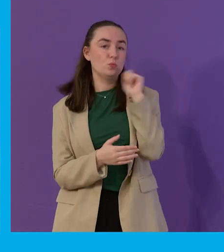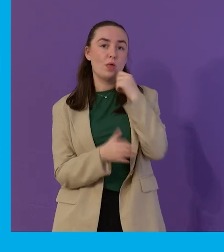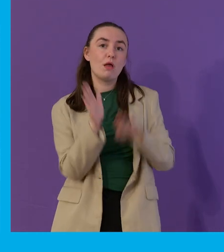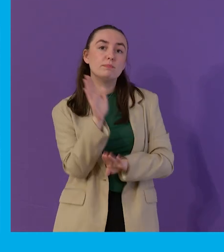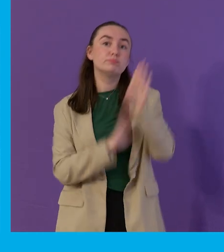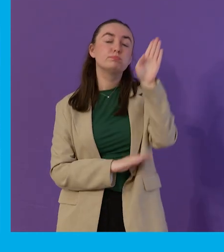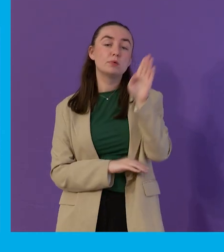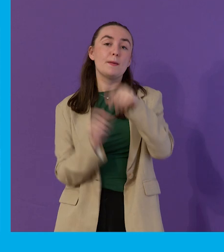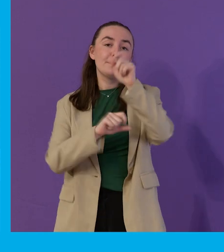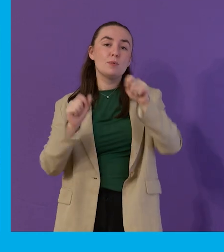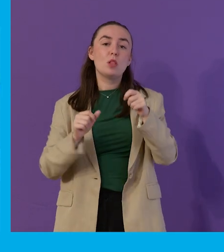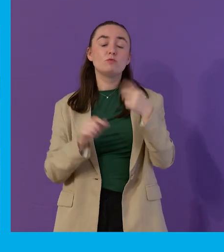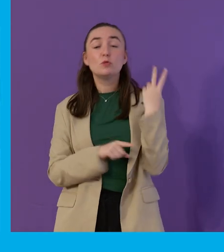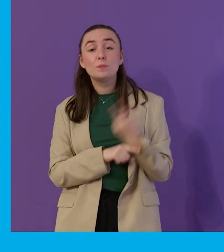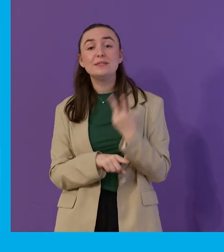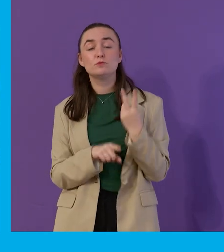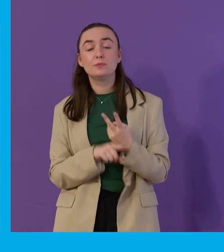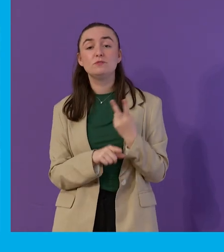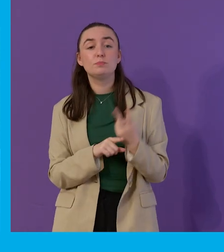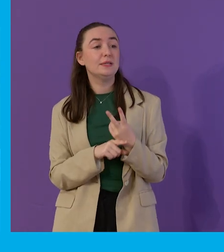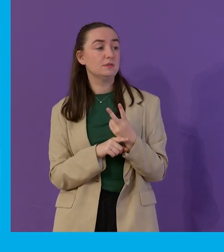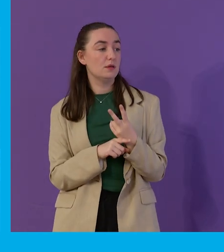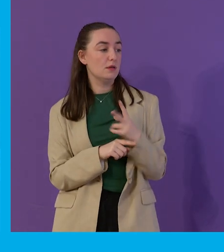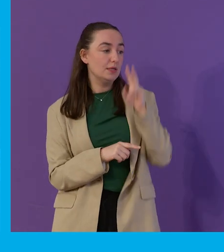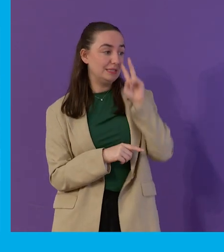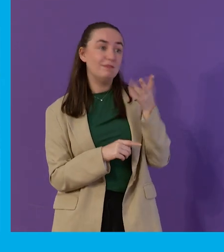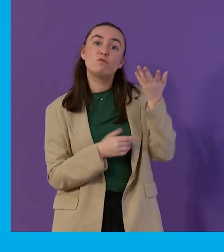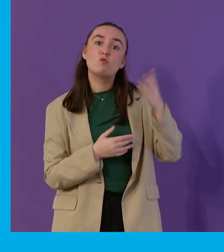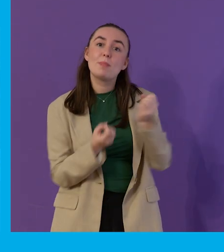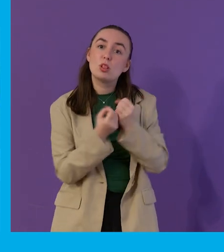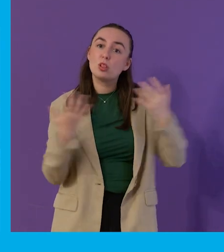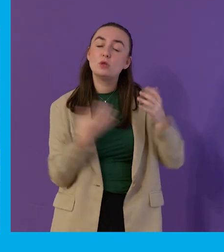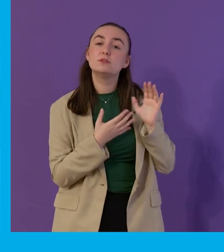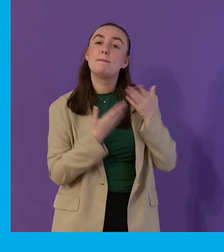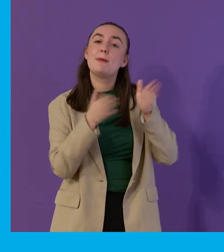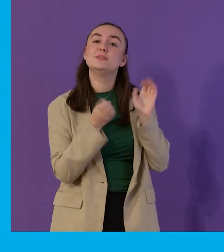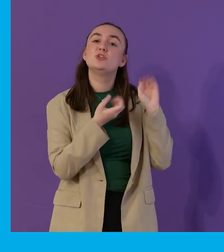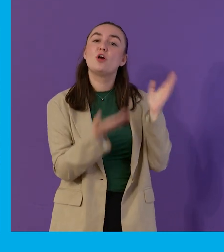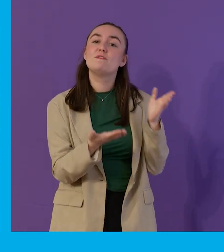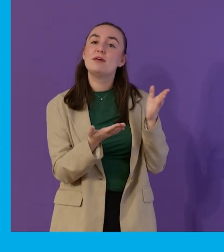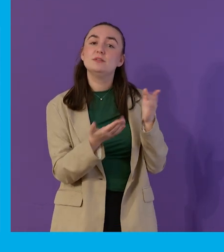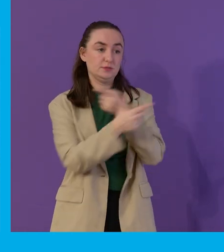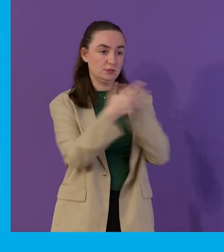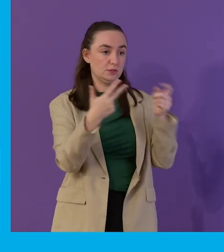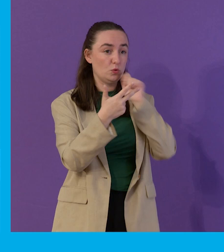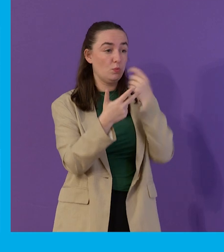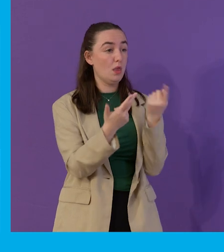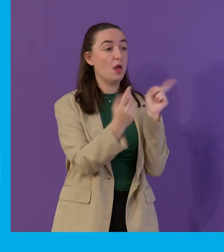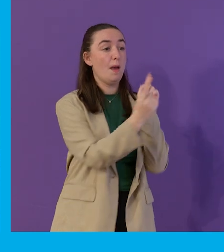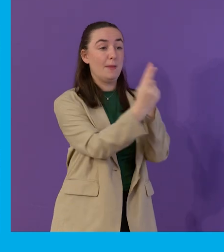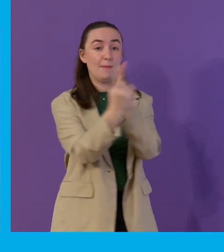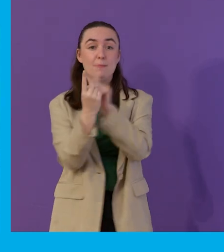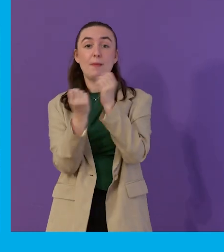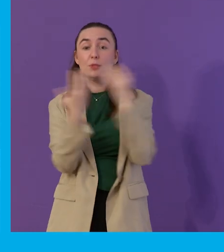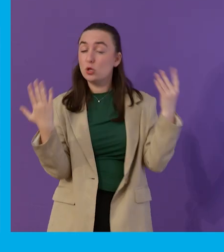individuals who repeatedly will be seen by public service providers. And I think this, for me, touches a little bit on your